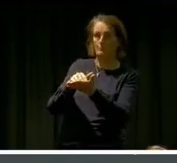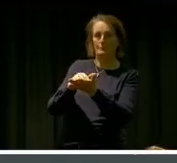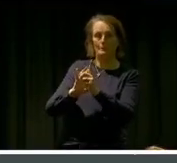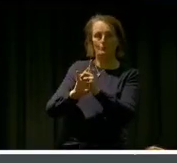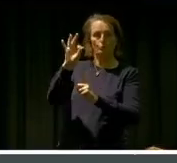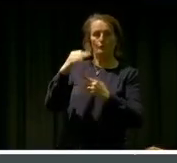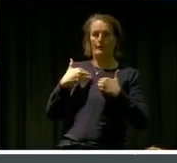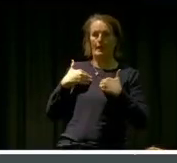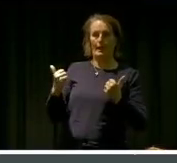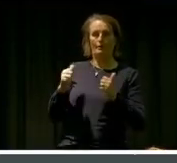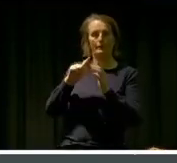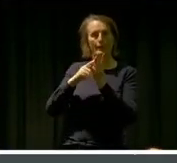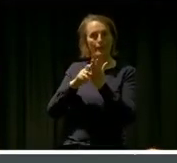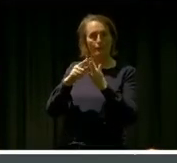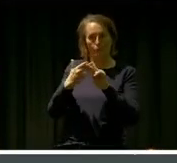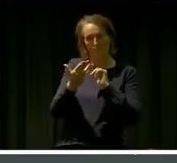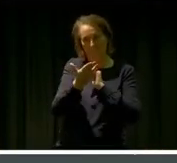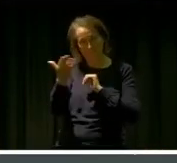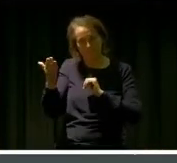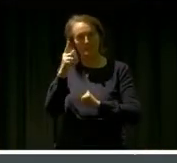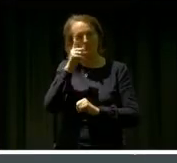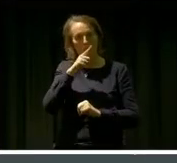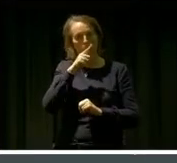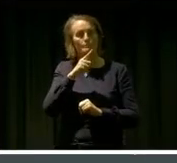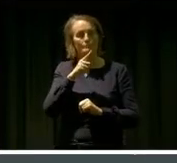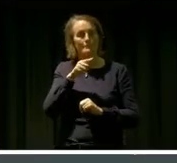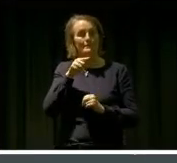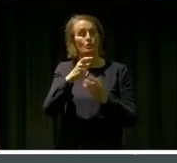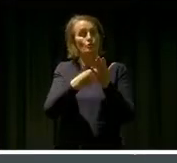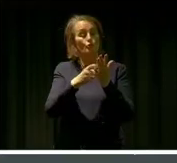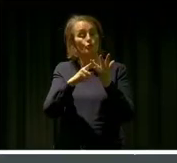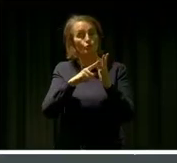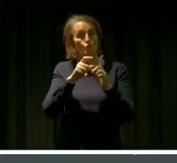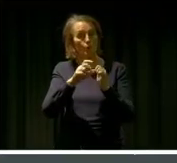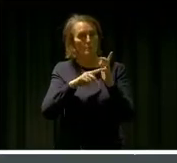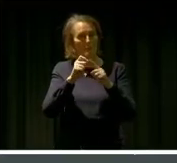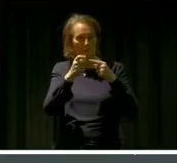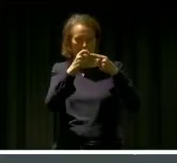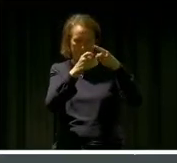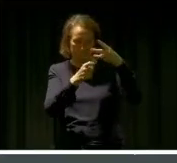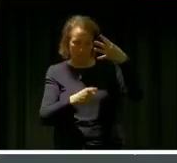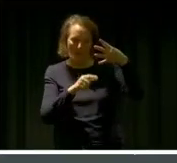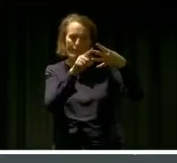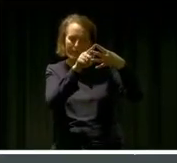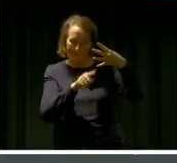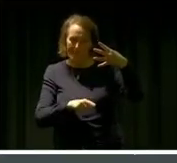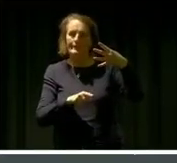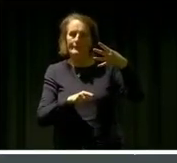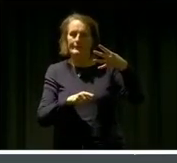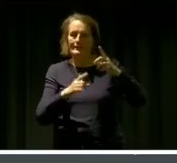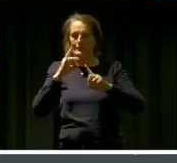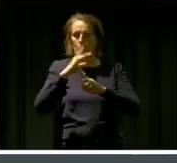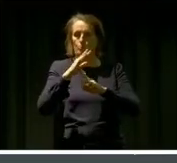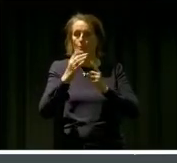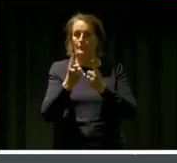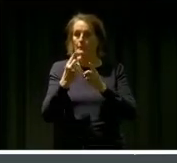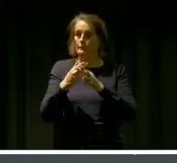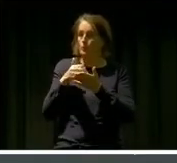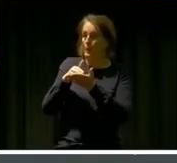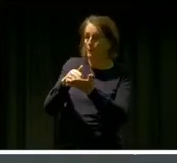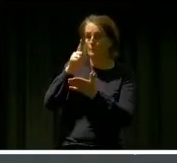developed. This roadmap identified key areas for improvements in the health and well-being of people with intellectual disability.